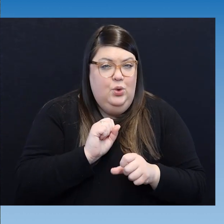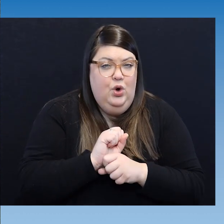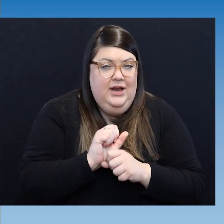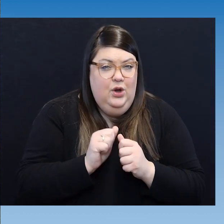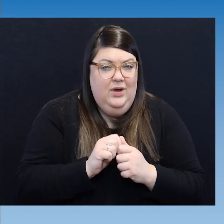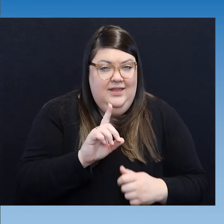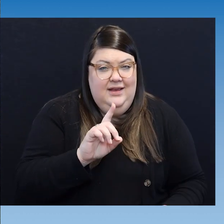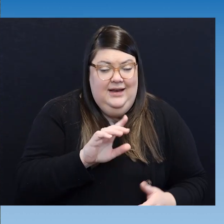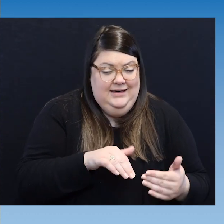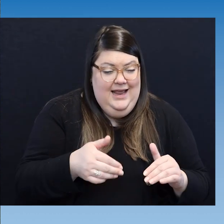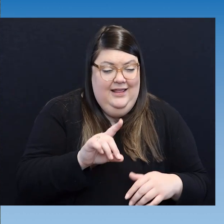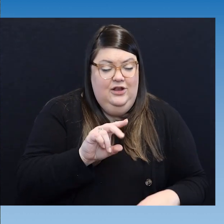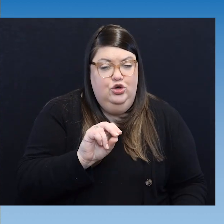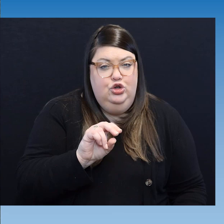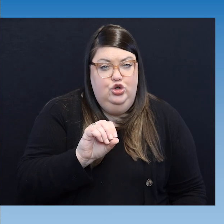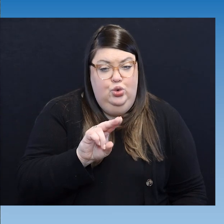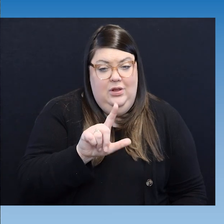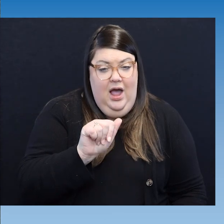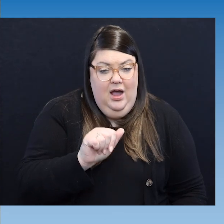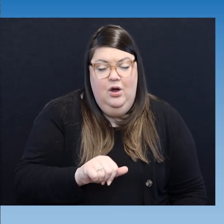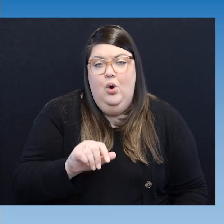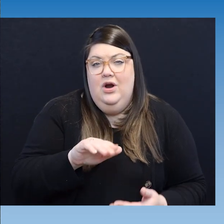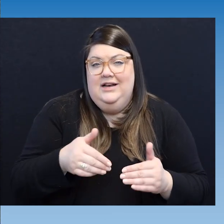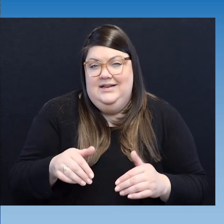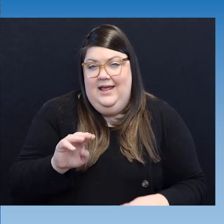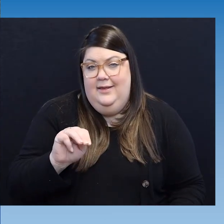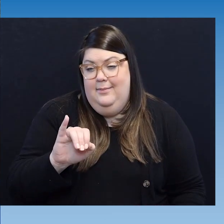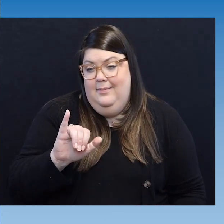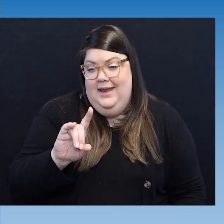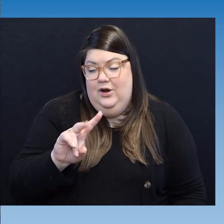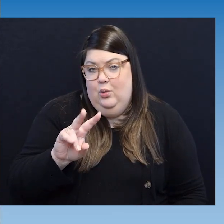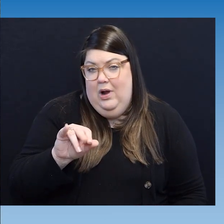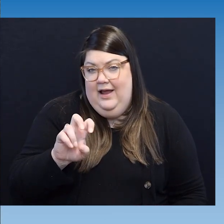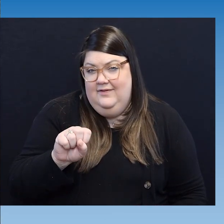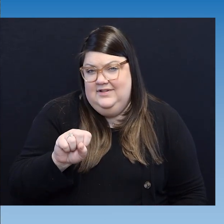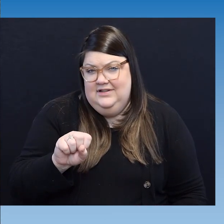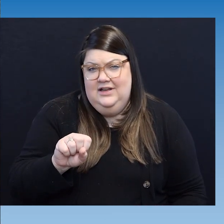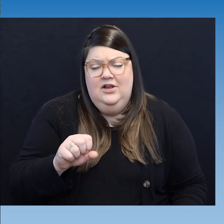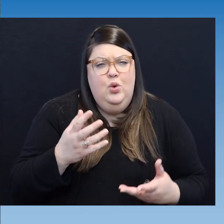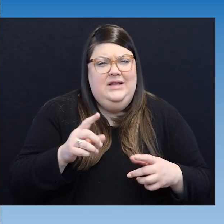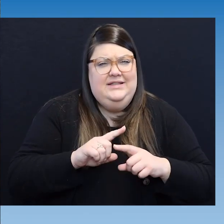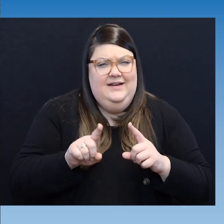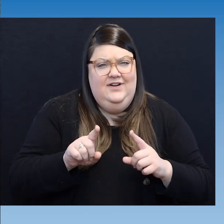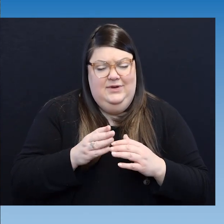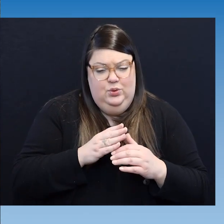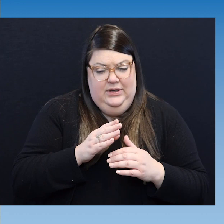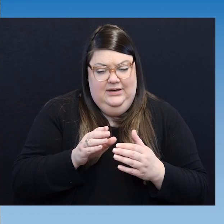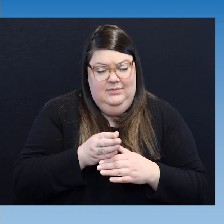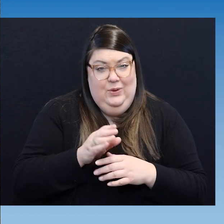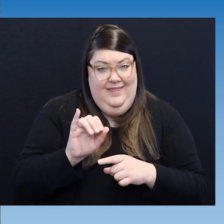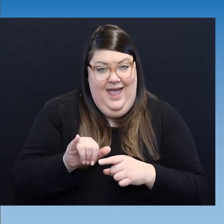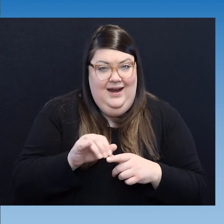also called death doulas? And people were wondering, what's the difference between a death doula and a caregiver or a